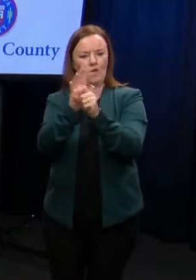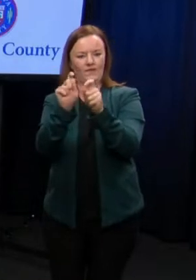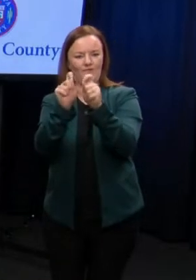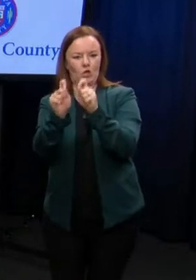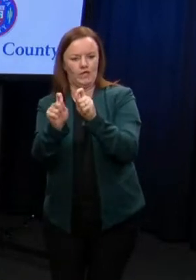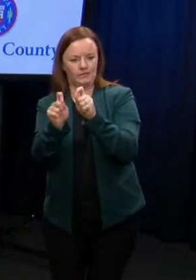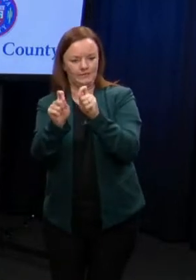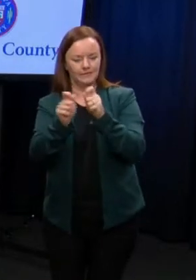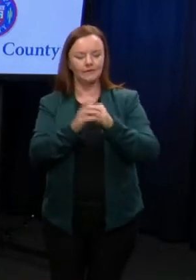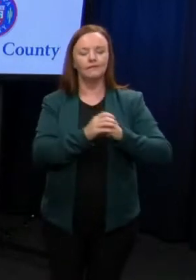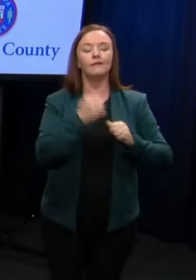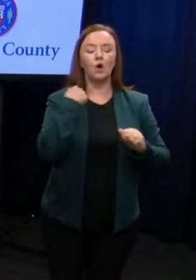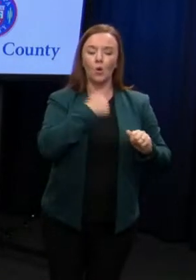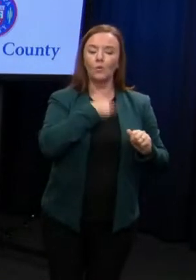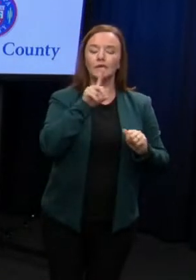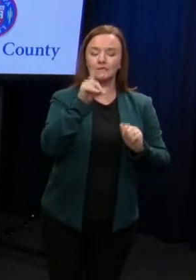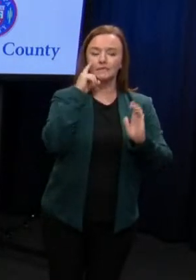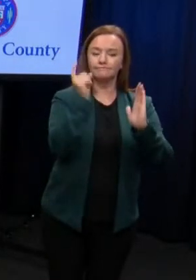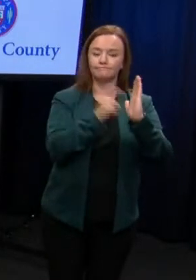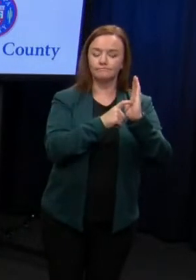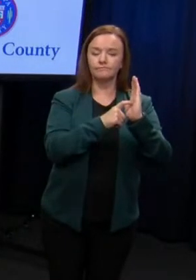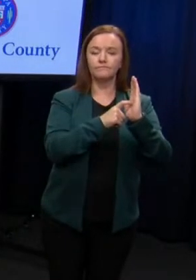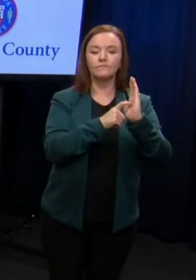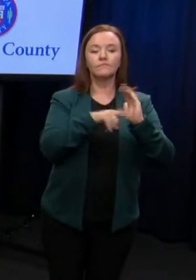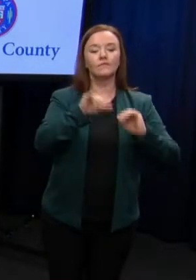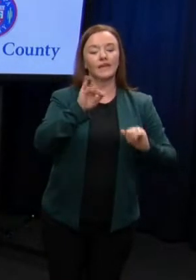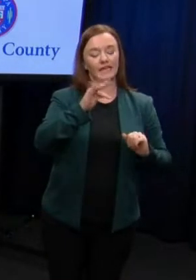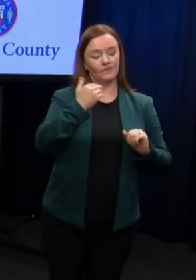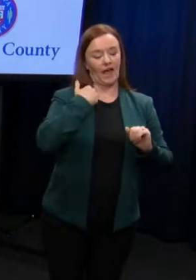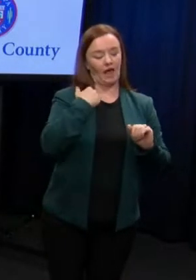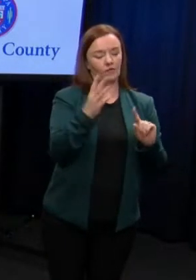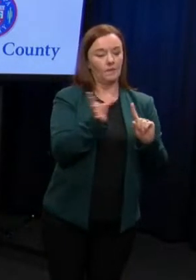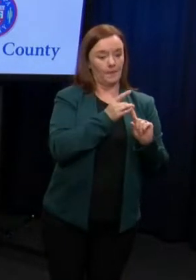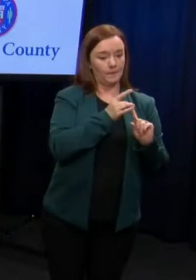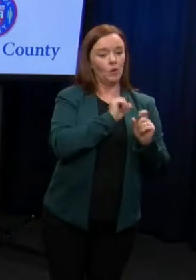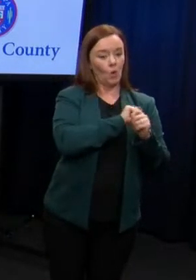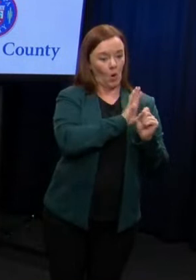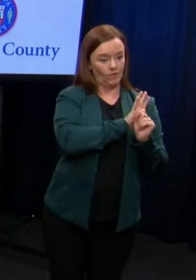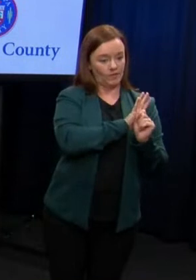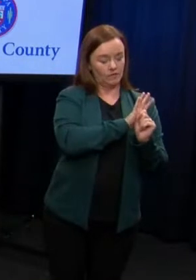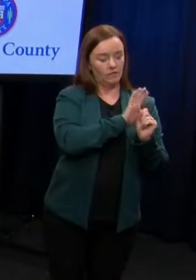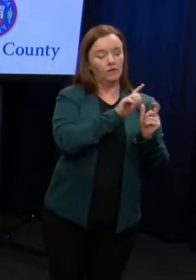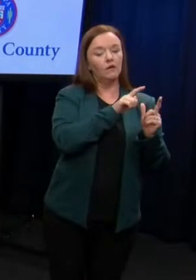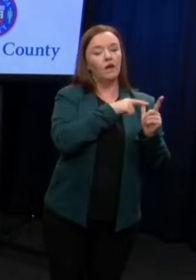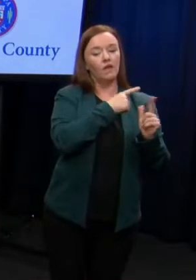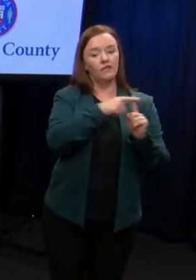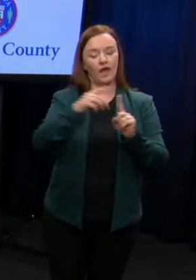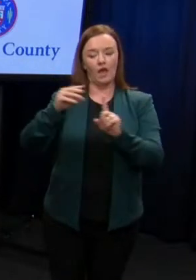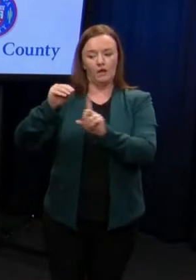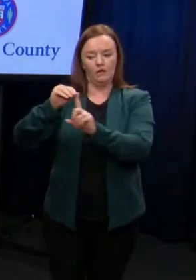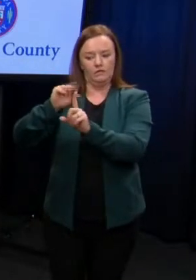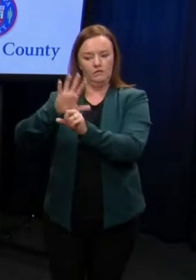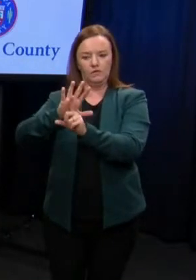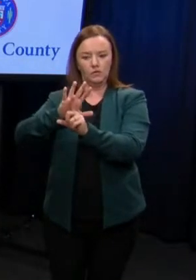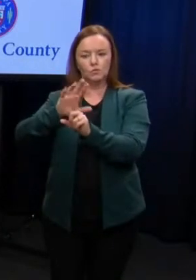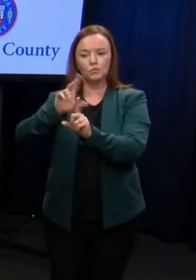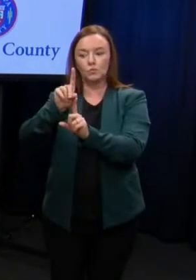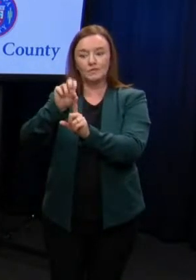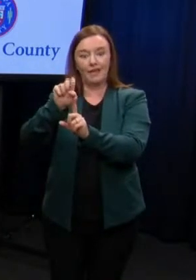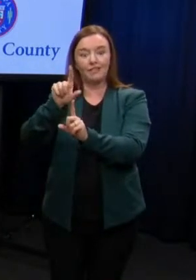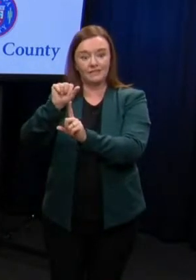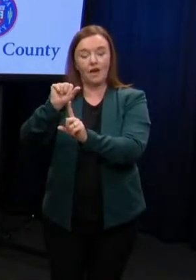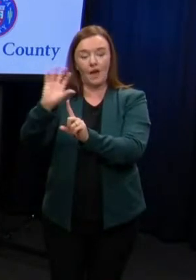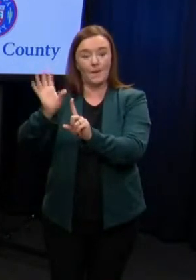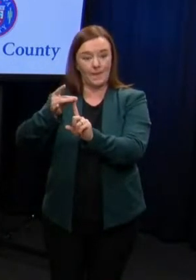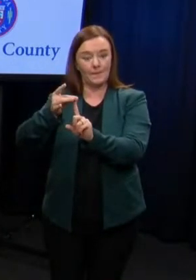reduced effectiveness if you were infected with a prior strain, if you were then exposed to Delta. With Omicron, we